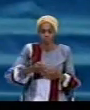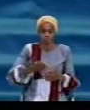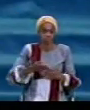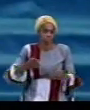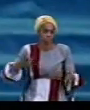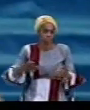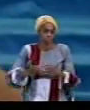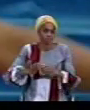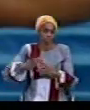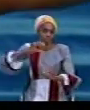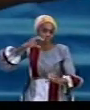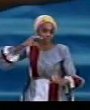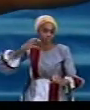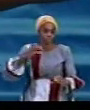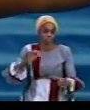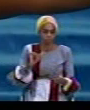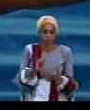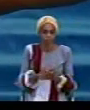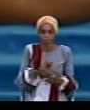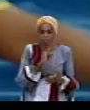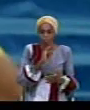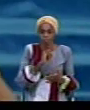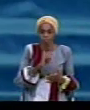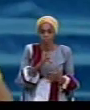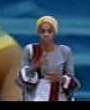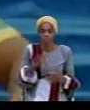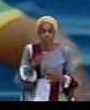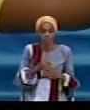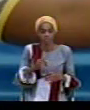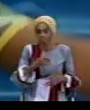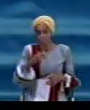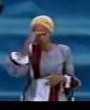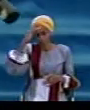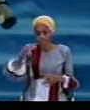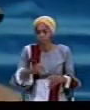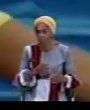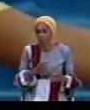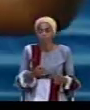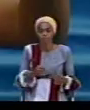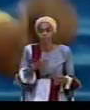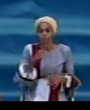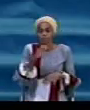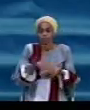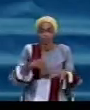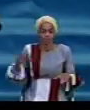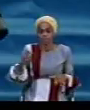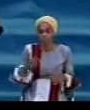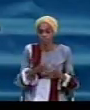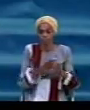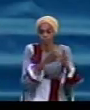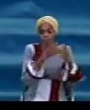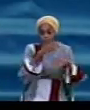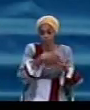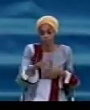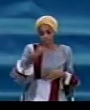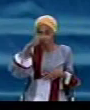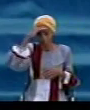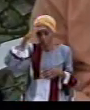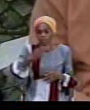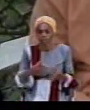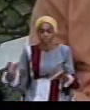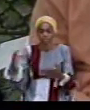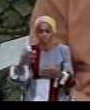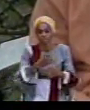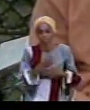man just said, "Hope, is this not your, this is not for, this is not your phone." He just went after the guy and collected my phone.